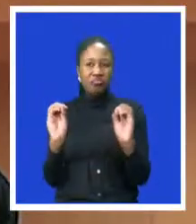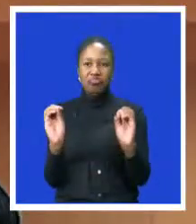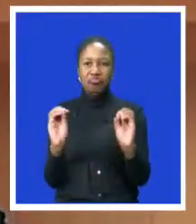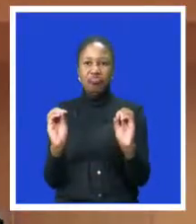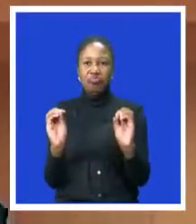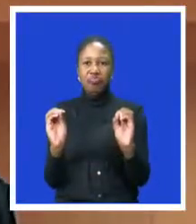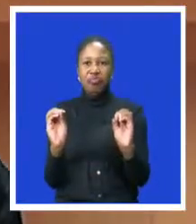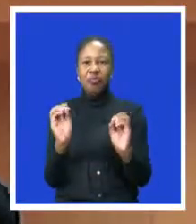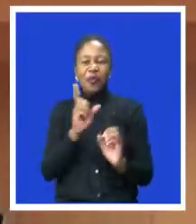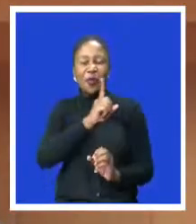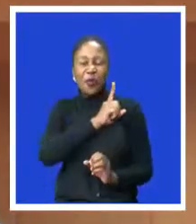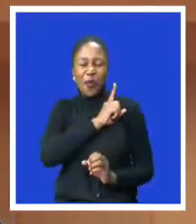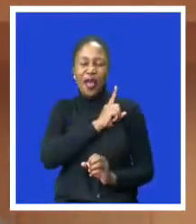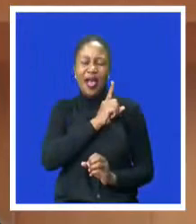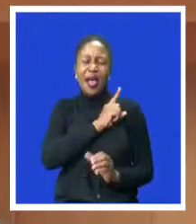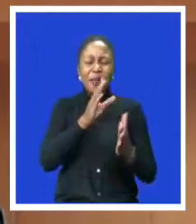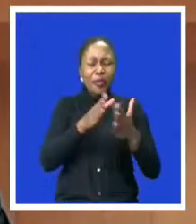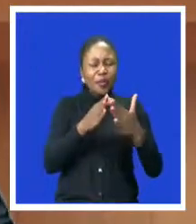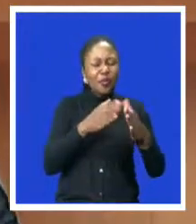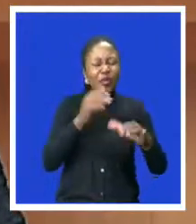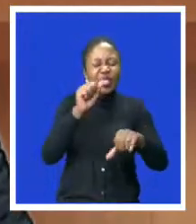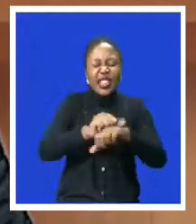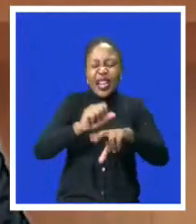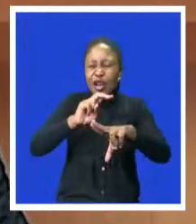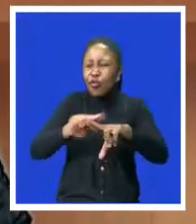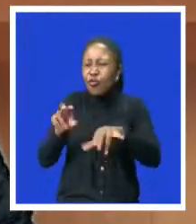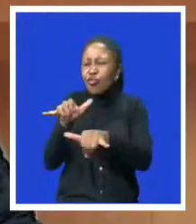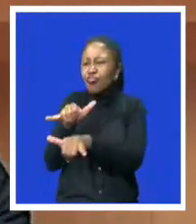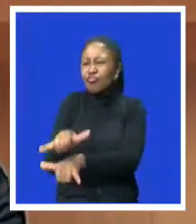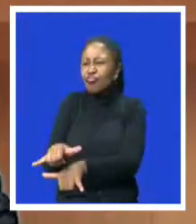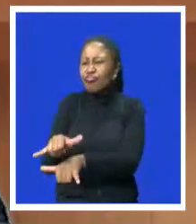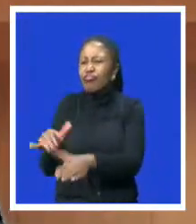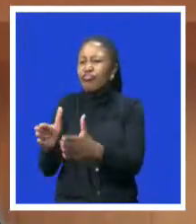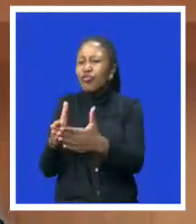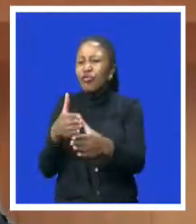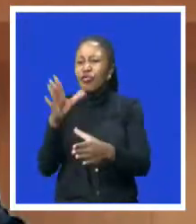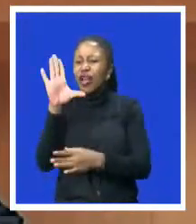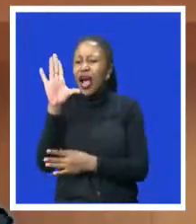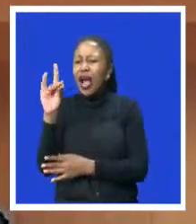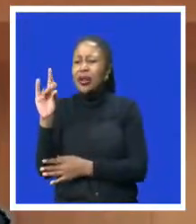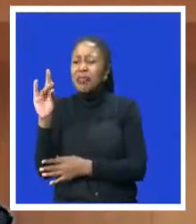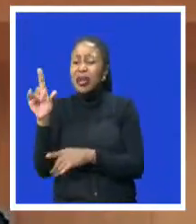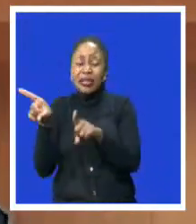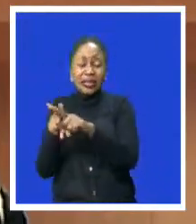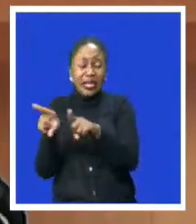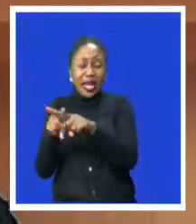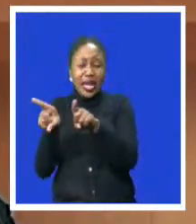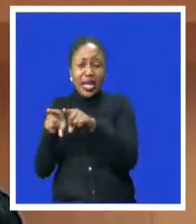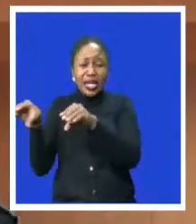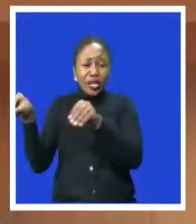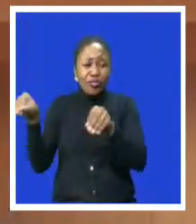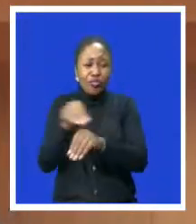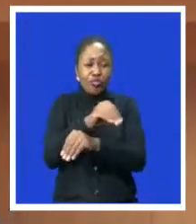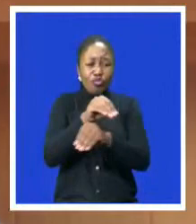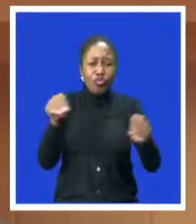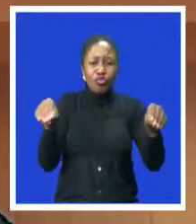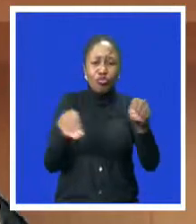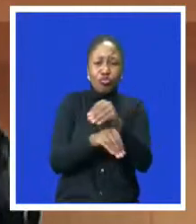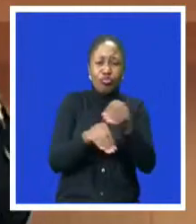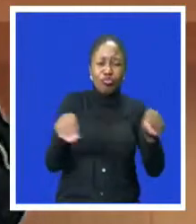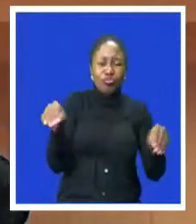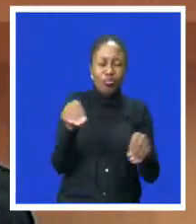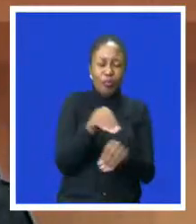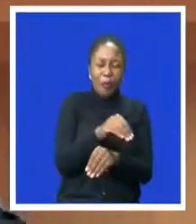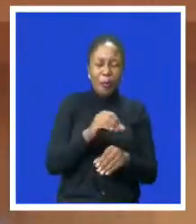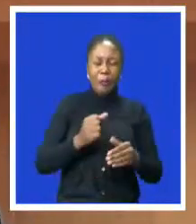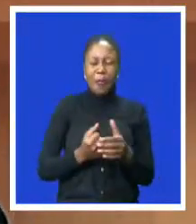animals, also the pastures, because with the Khoikhoi, what is different is that they were pastoralists. They